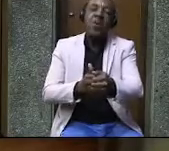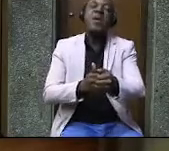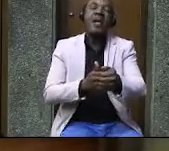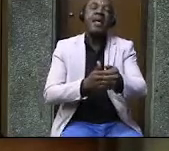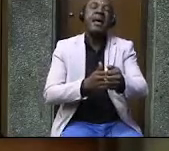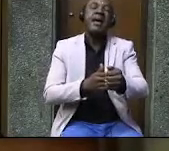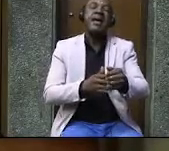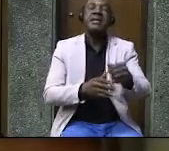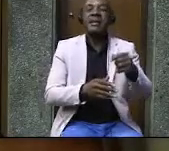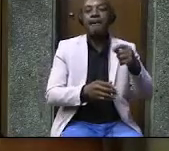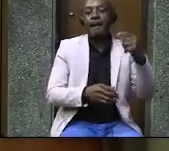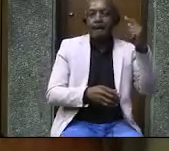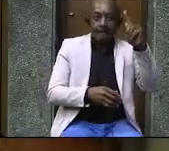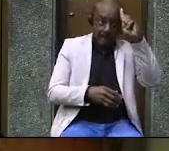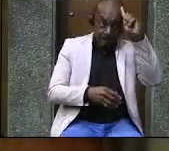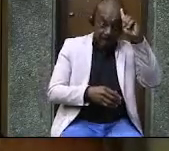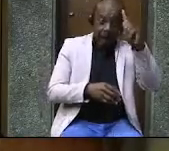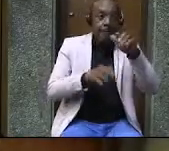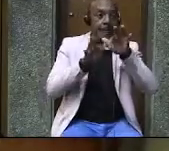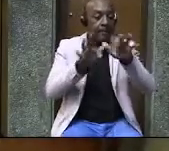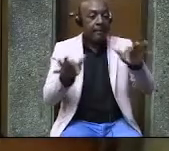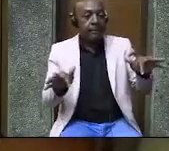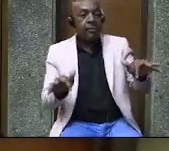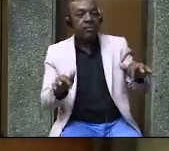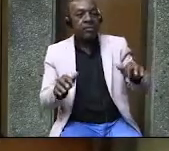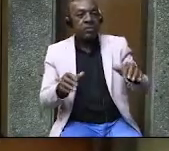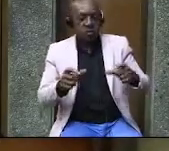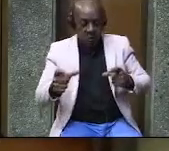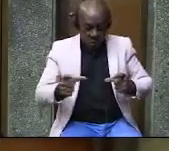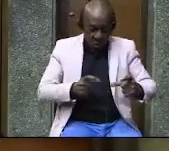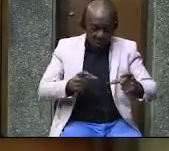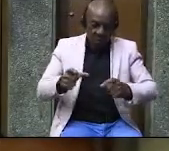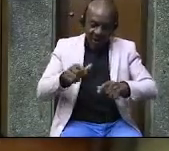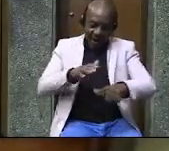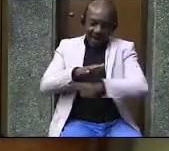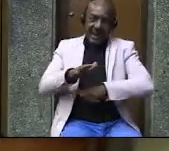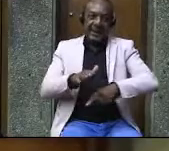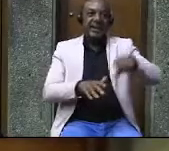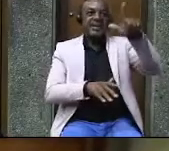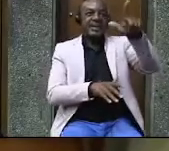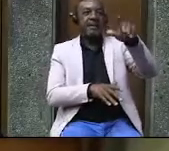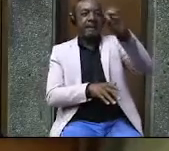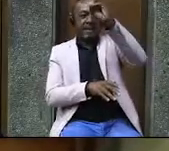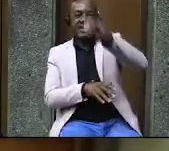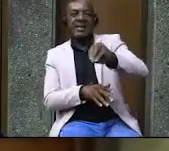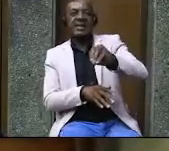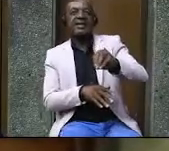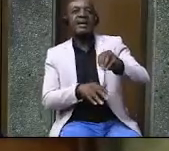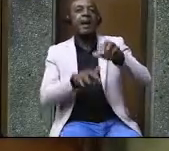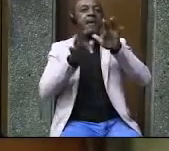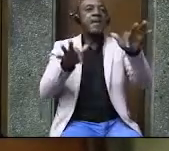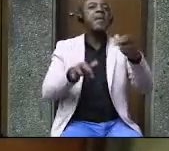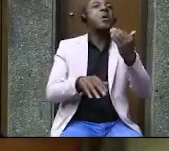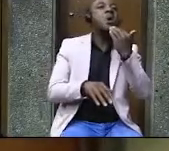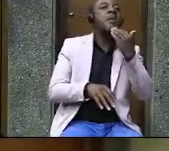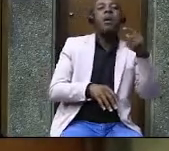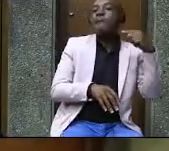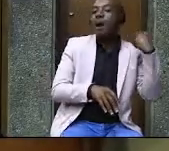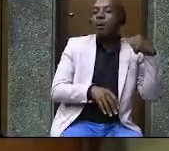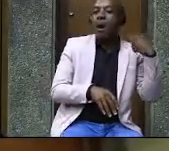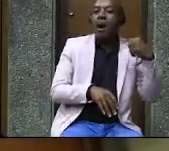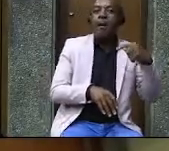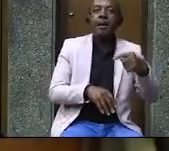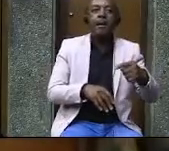not mentioned that we do not own and control any land. 7% of our population, being white people, still own